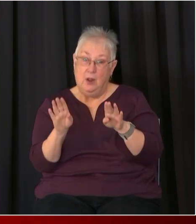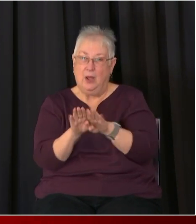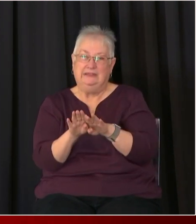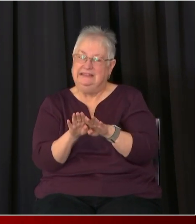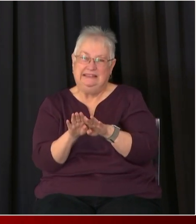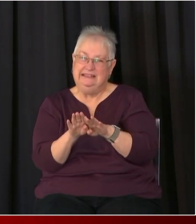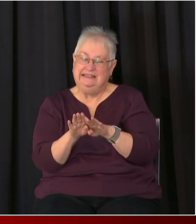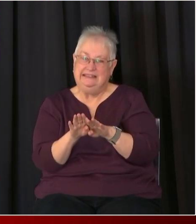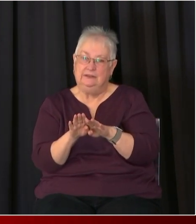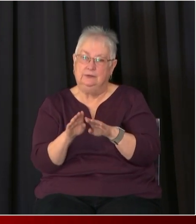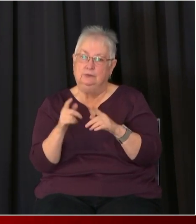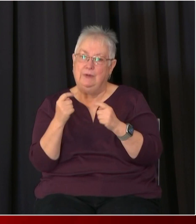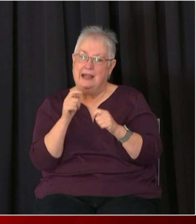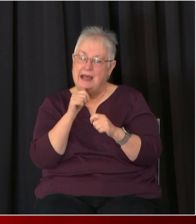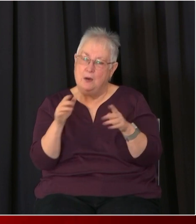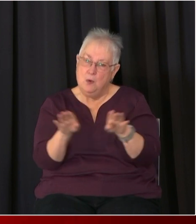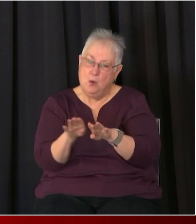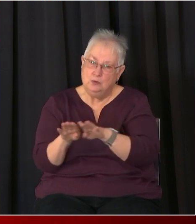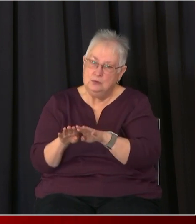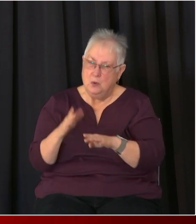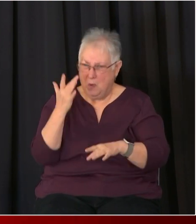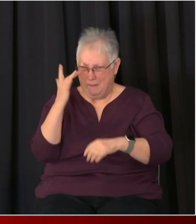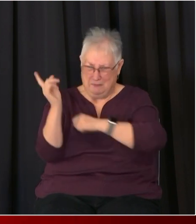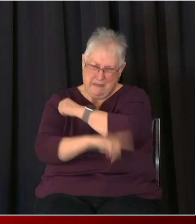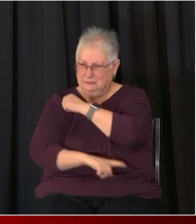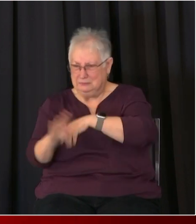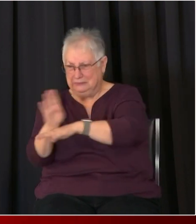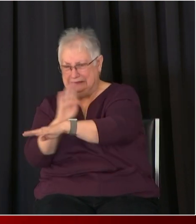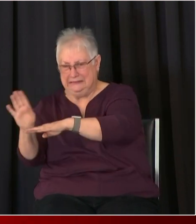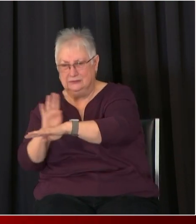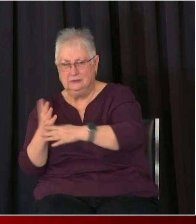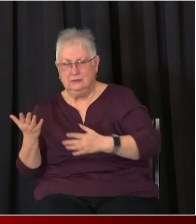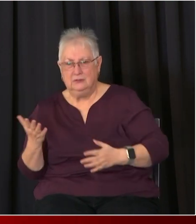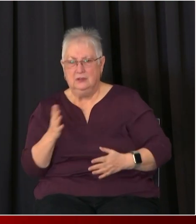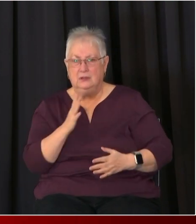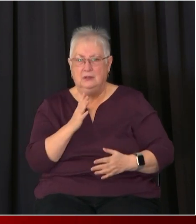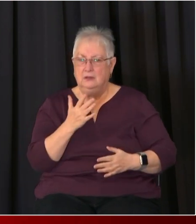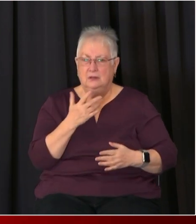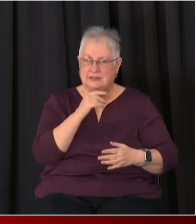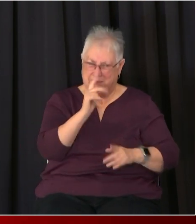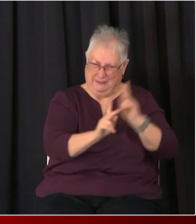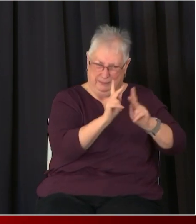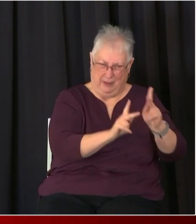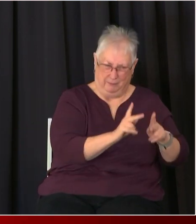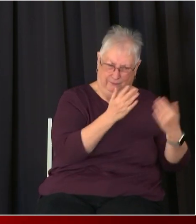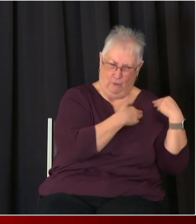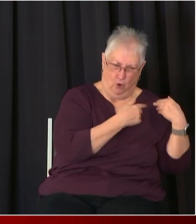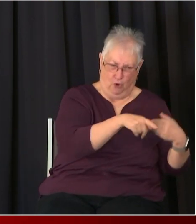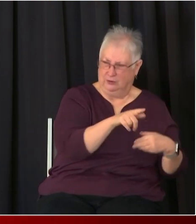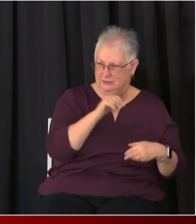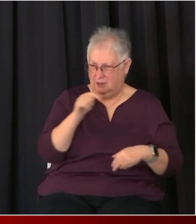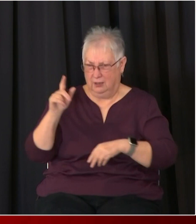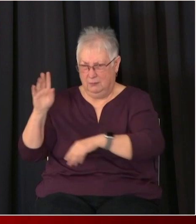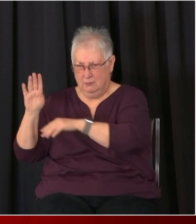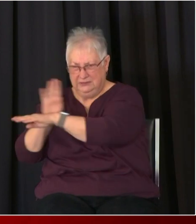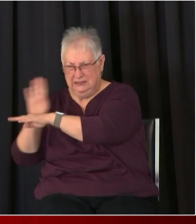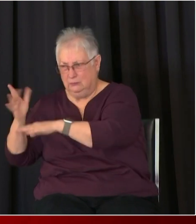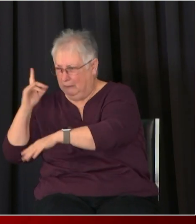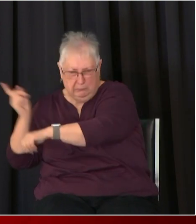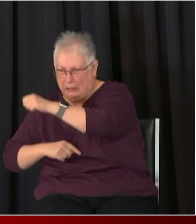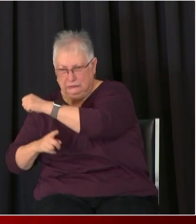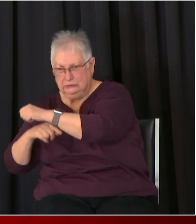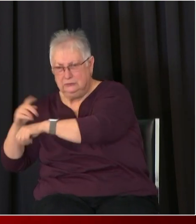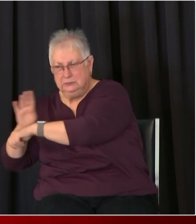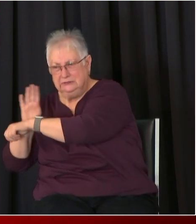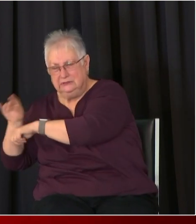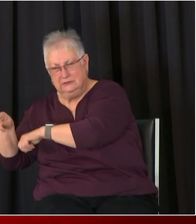people's behavior? And, again, how do you enforce this with behavior if you're not citing individuals and only focusing on